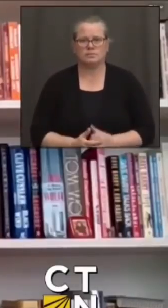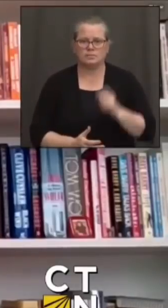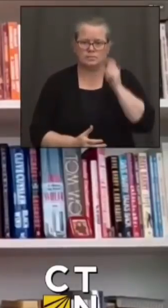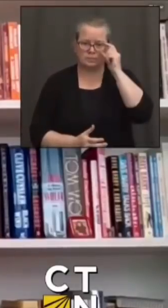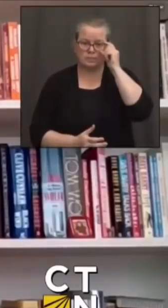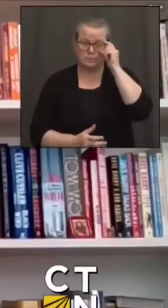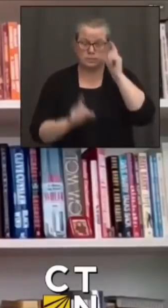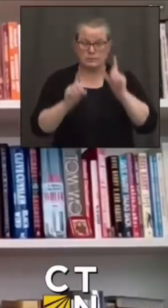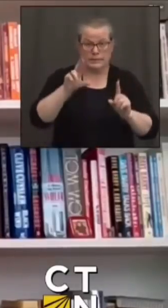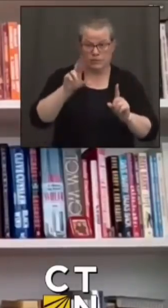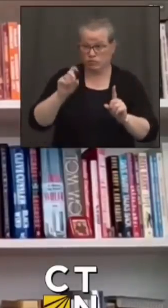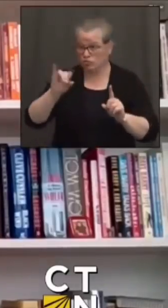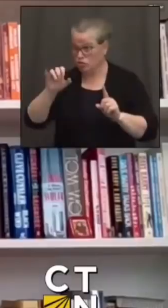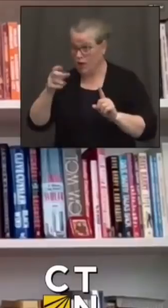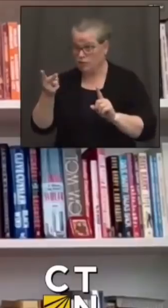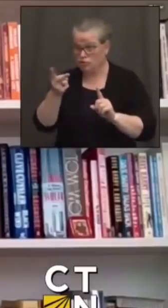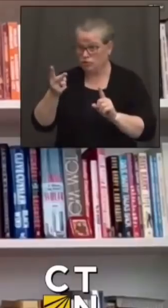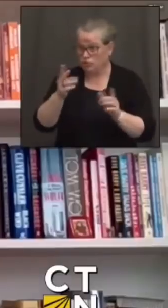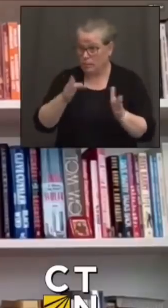Deirdre, Josh?